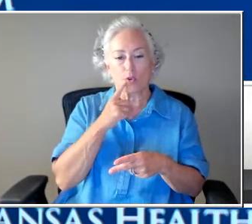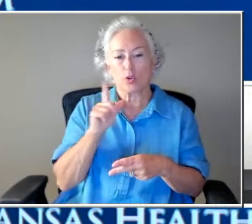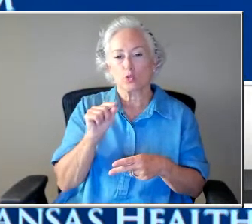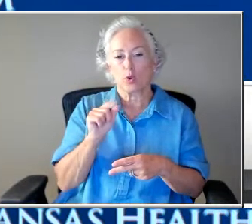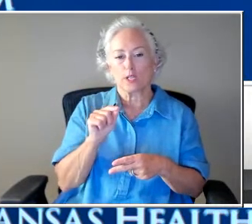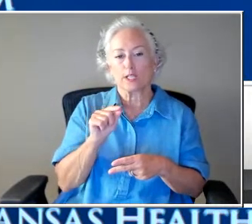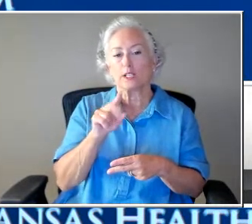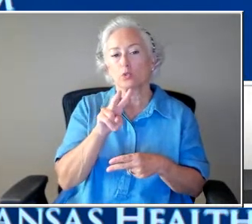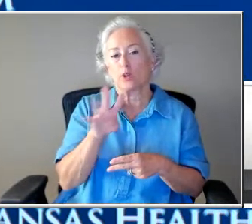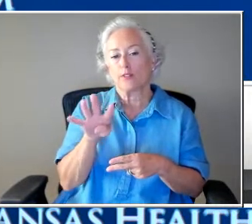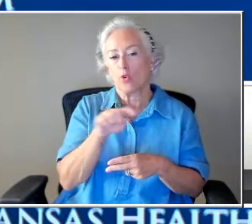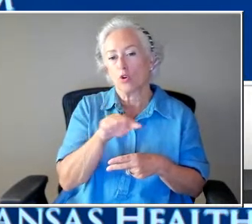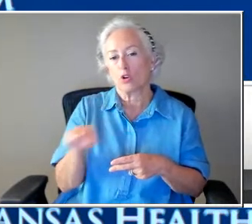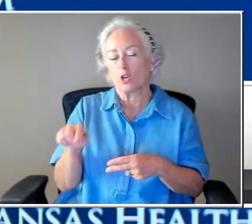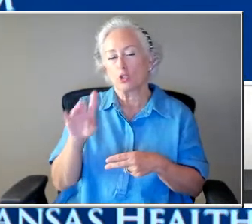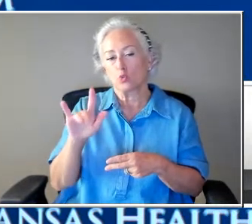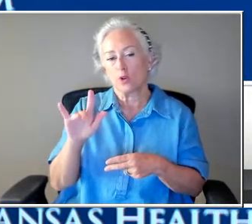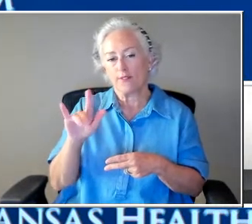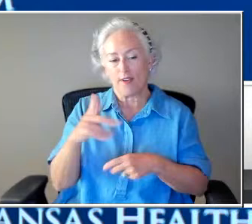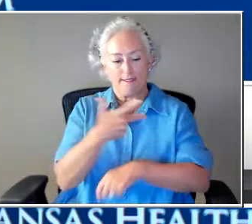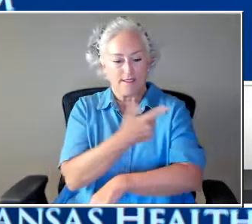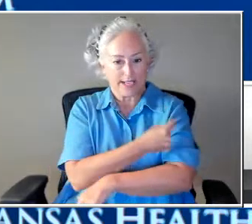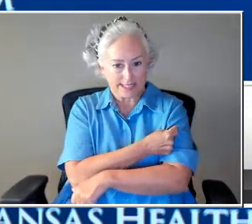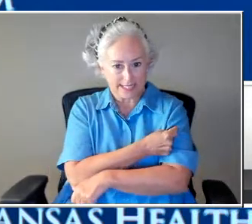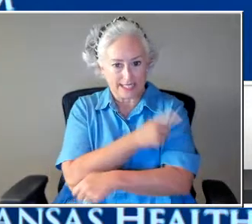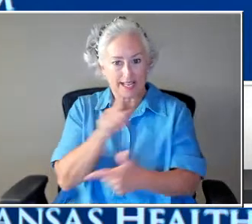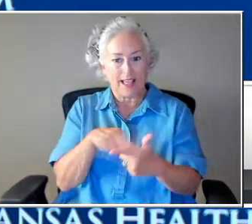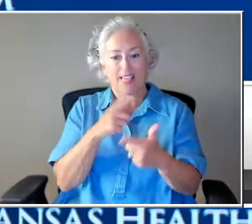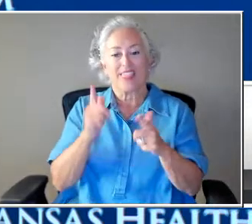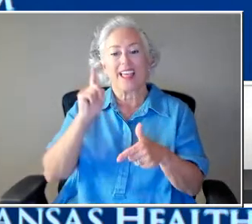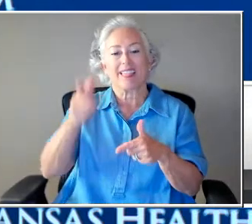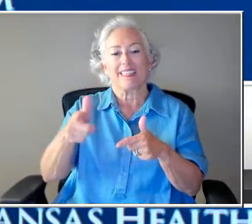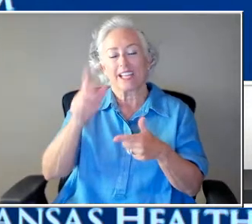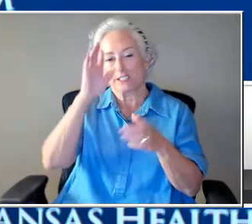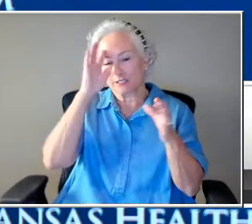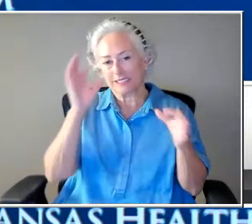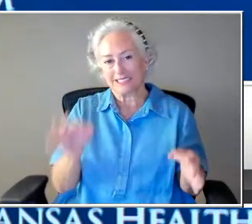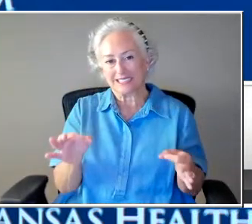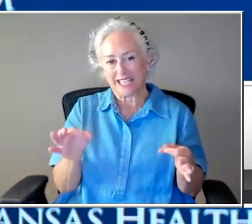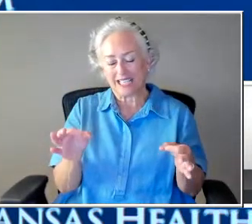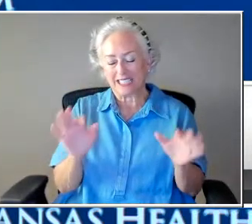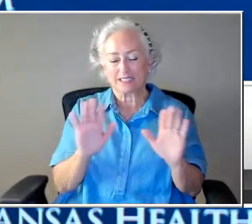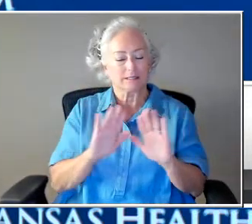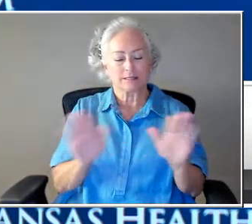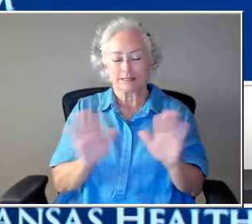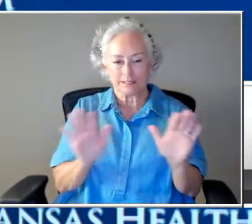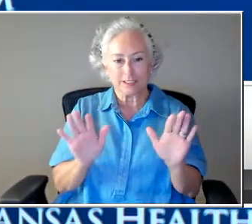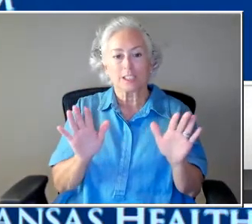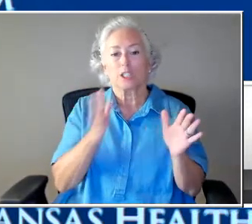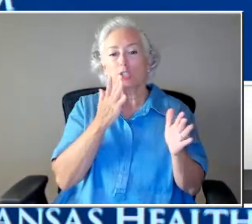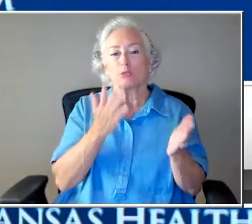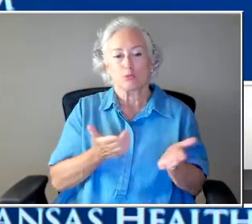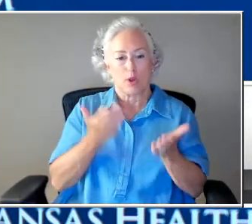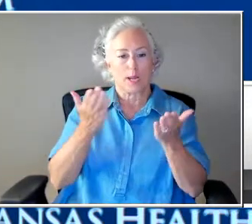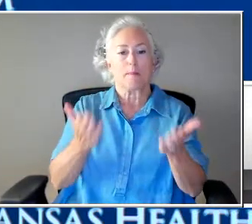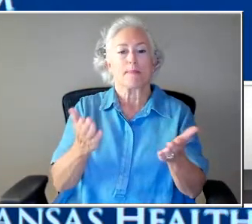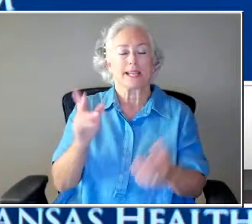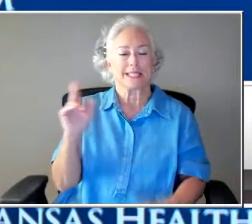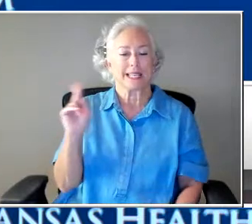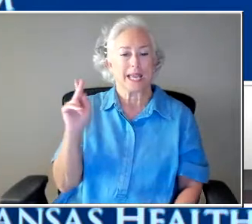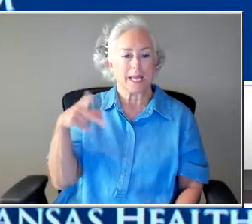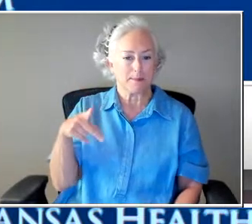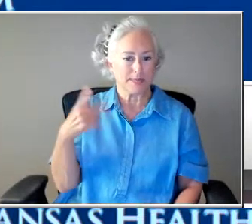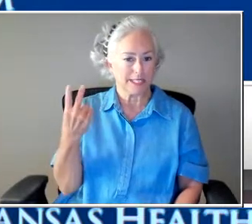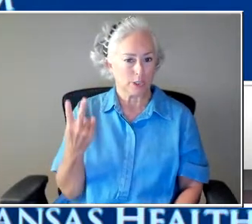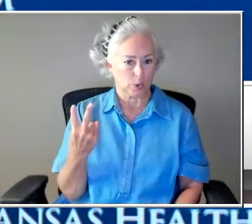2024-2025 COVID updated vaccine. They then later came back and said, well, now we recommend KP.2. Both of those variants